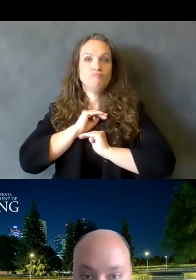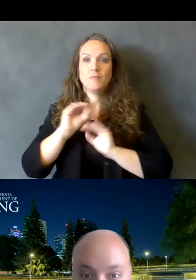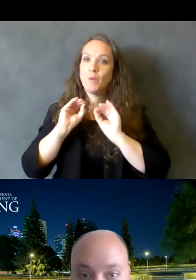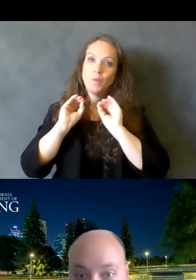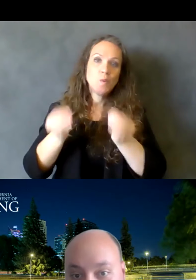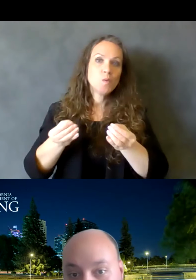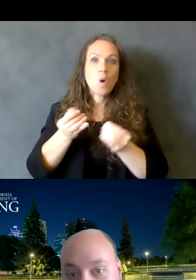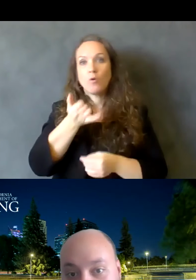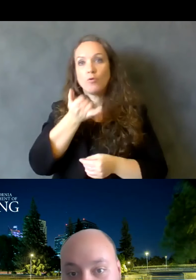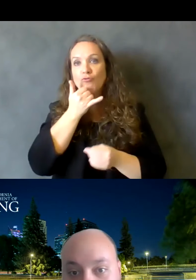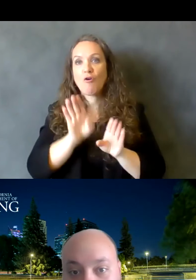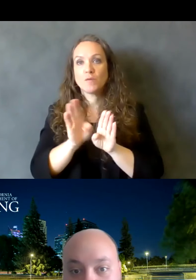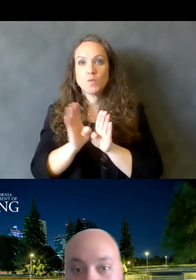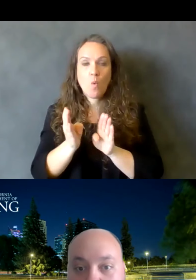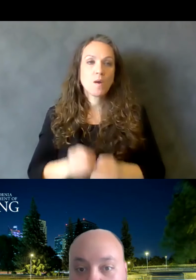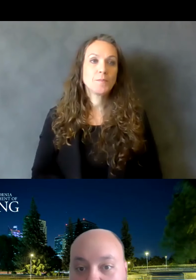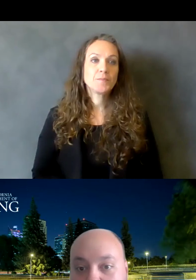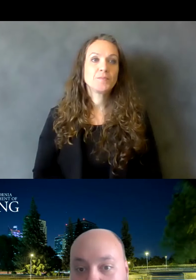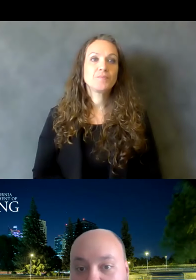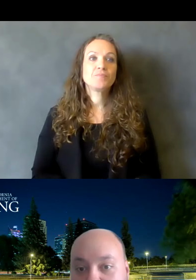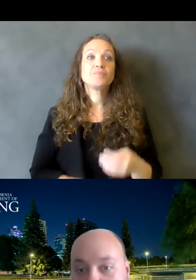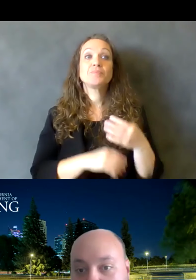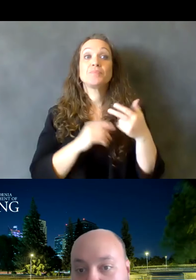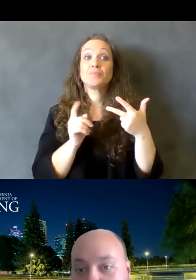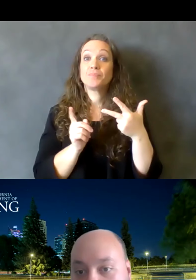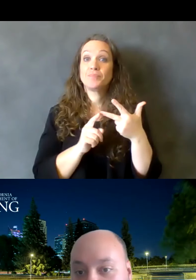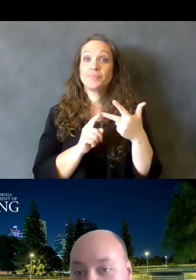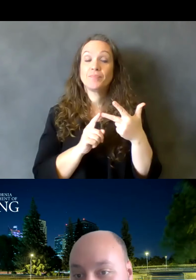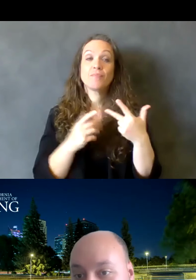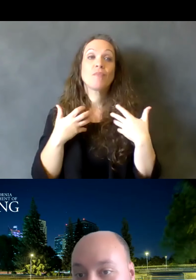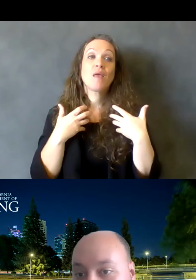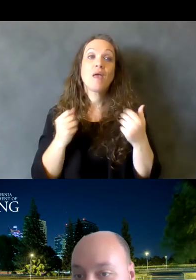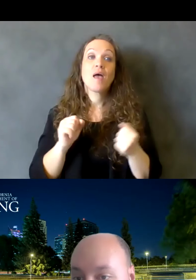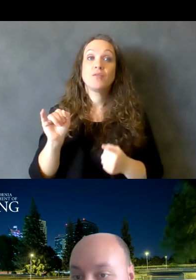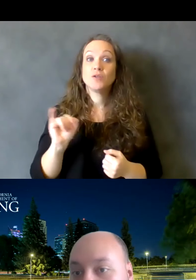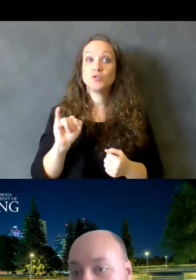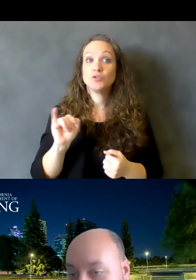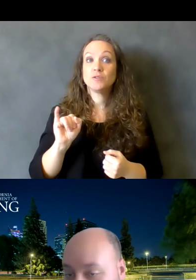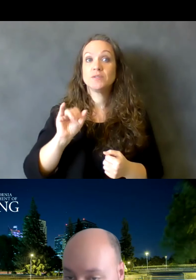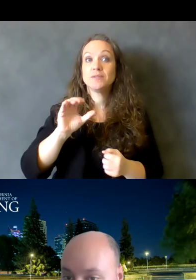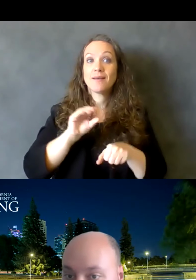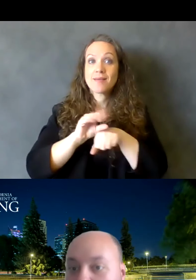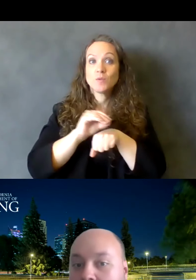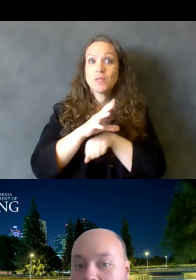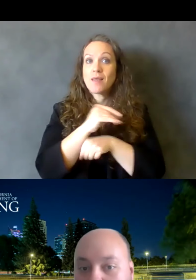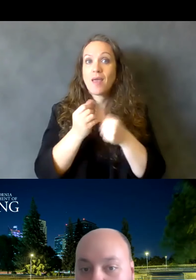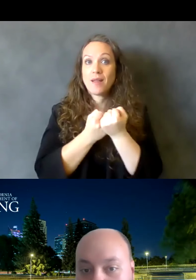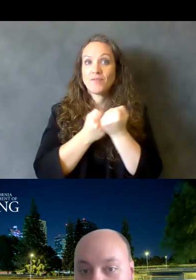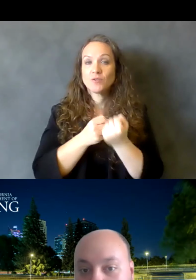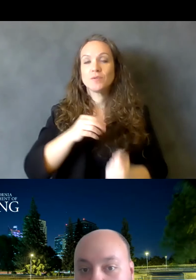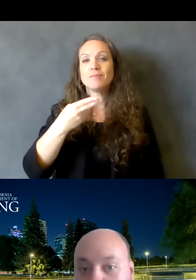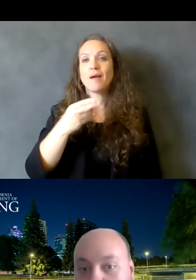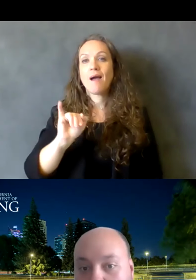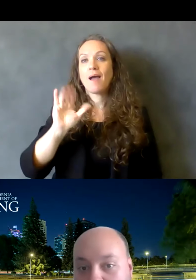The next spring finance letter is our Health Insurance Counseling and Advocacy, or HICAP, modernization